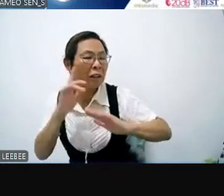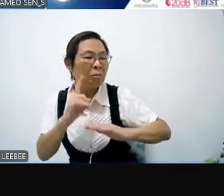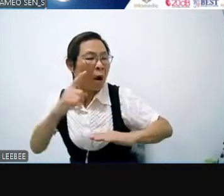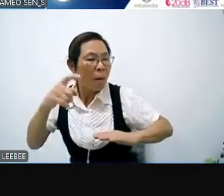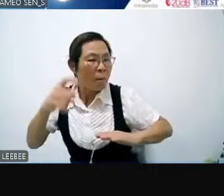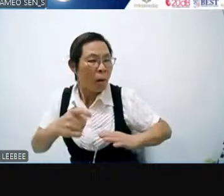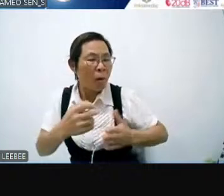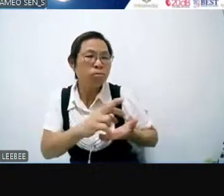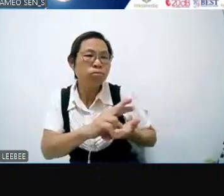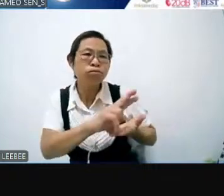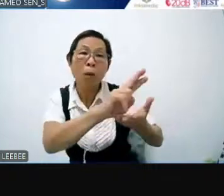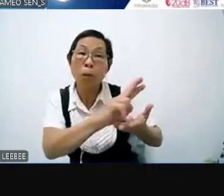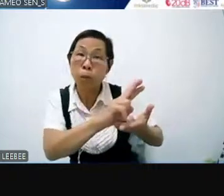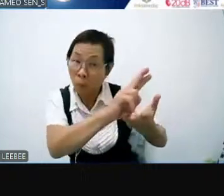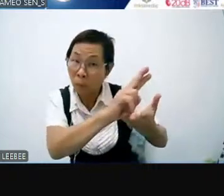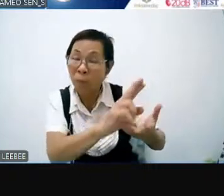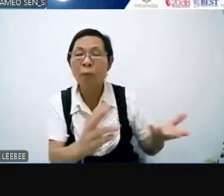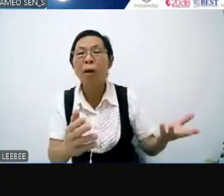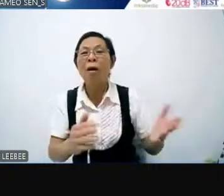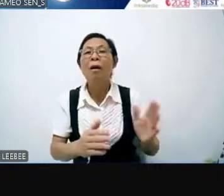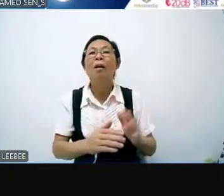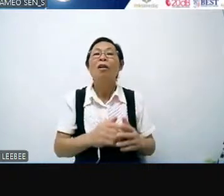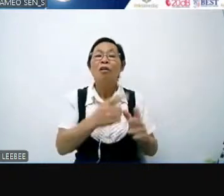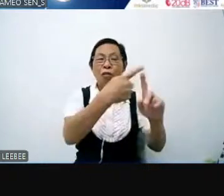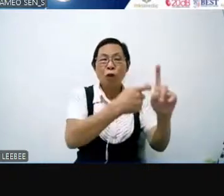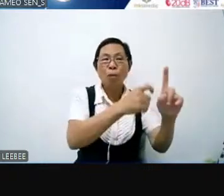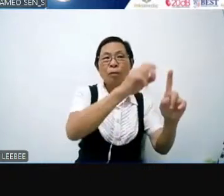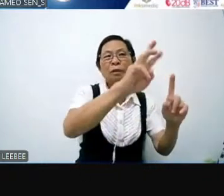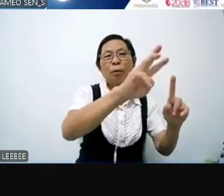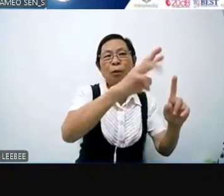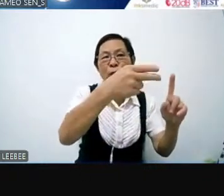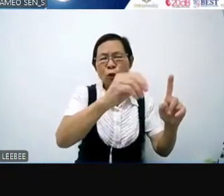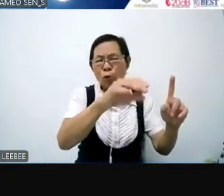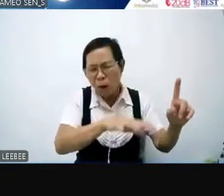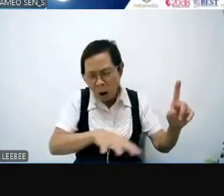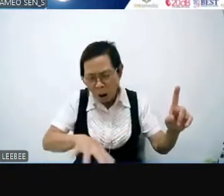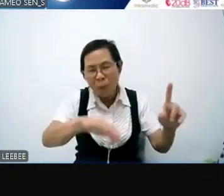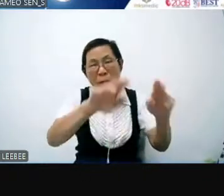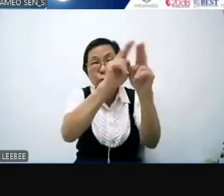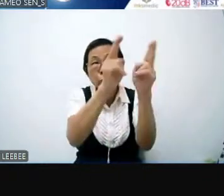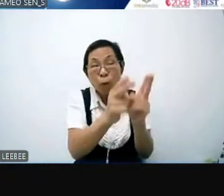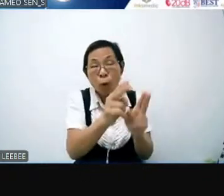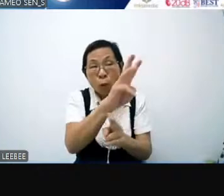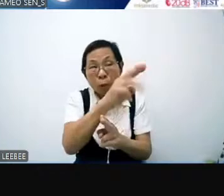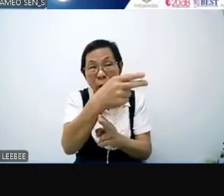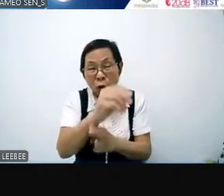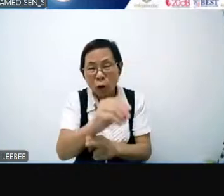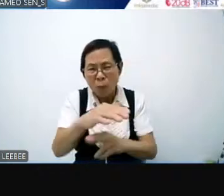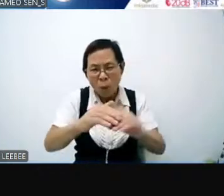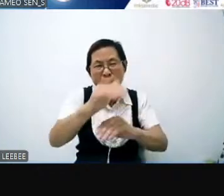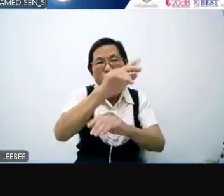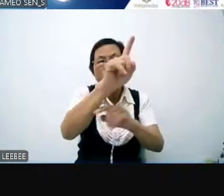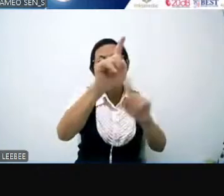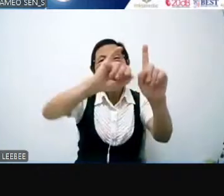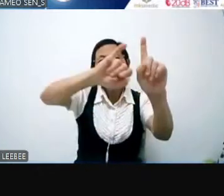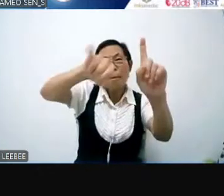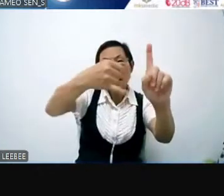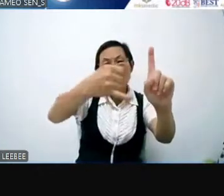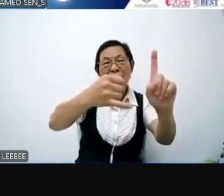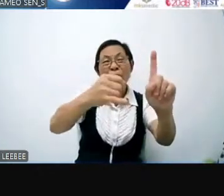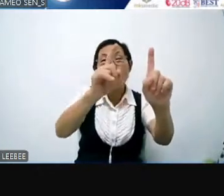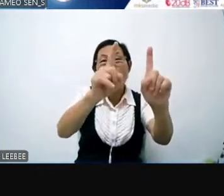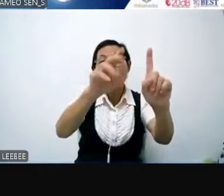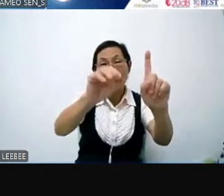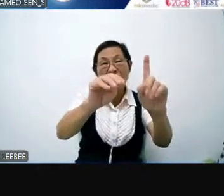rehabilitation. According to WHO, over 1 billion of young people